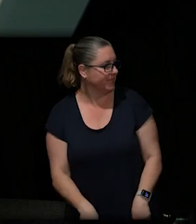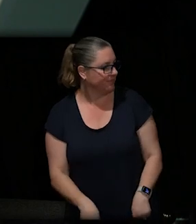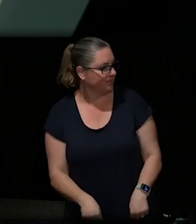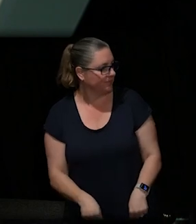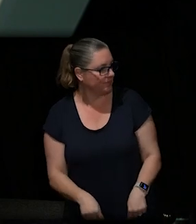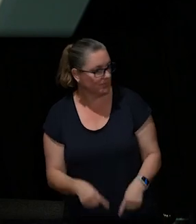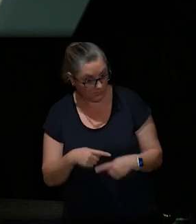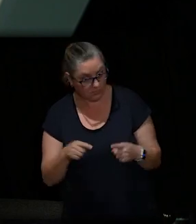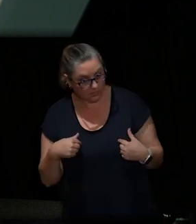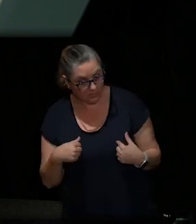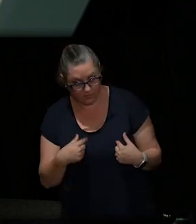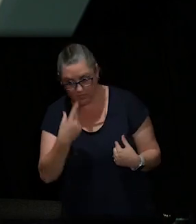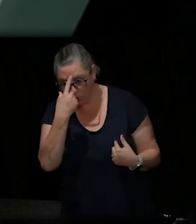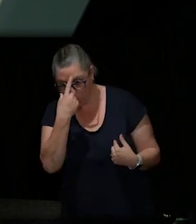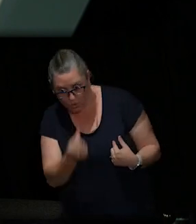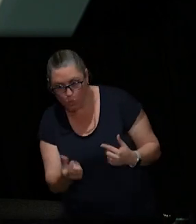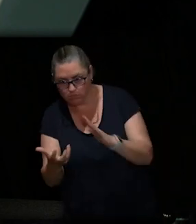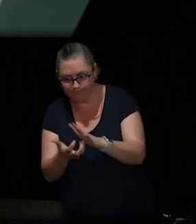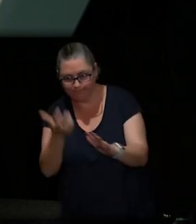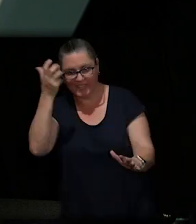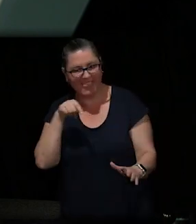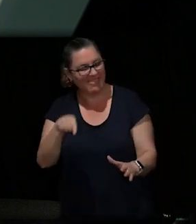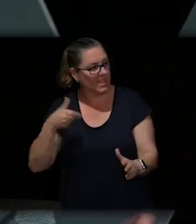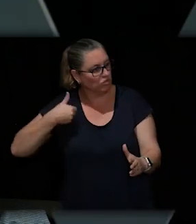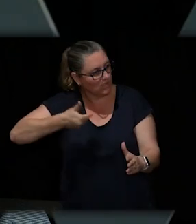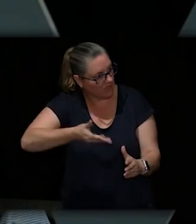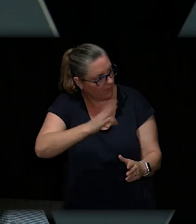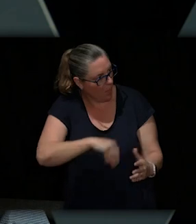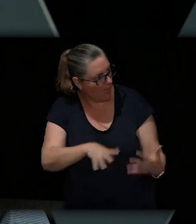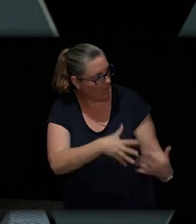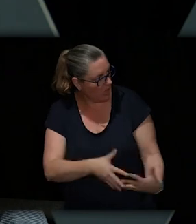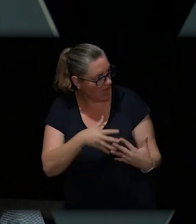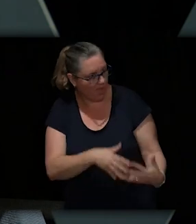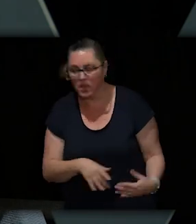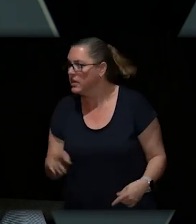really steal from you, I think. I think there's a really nice,